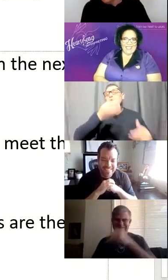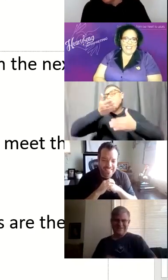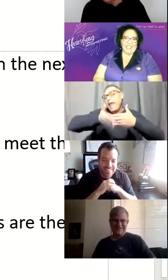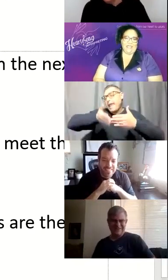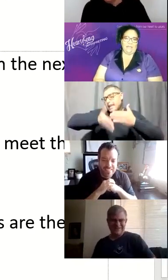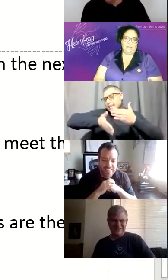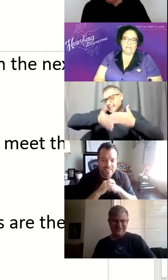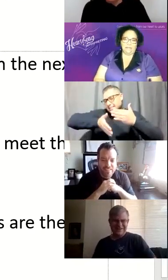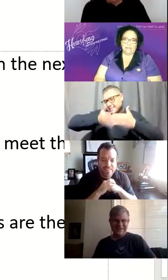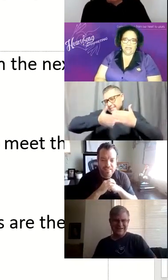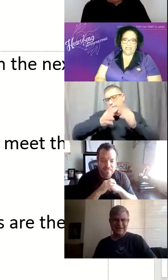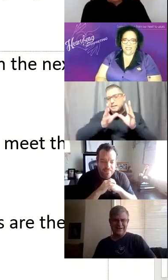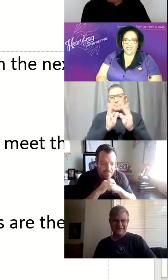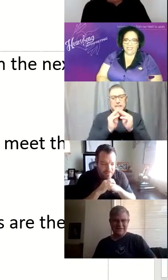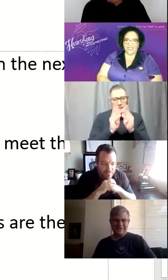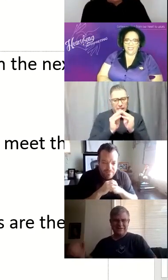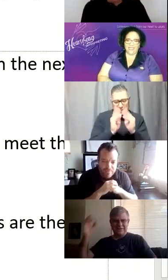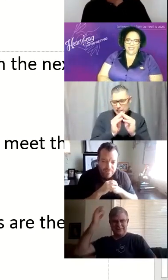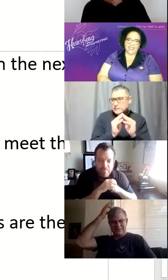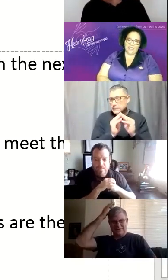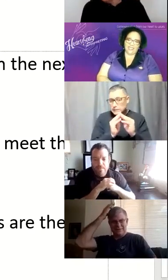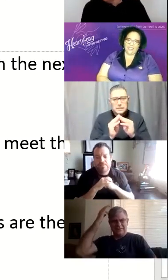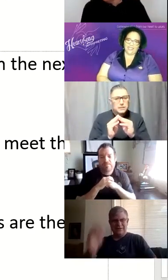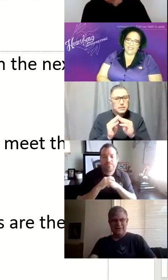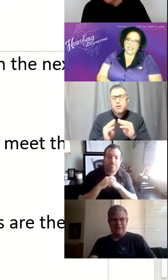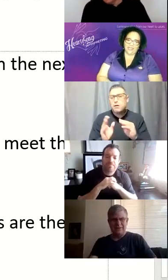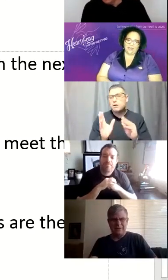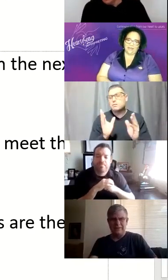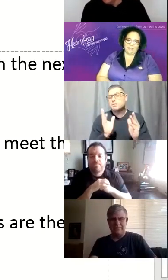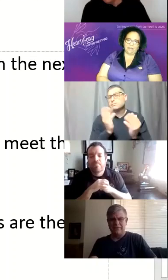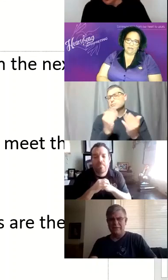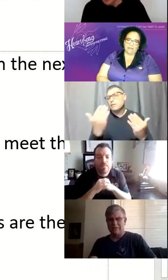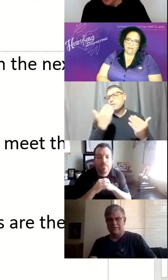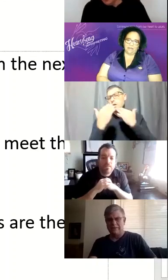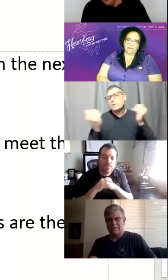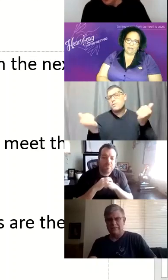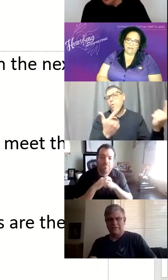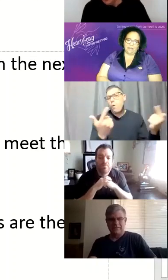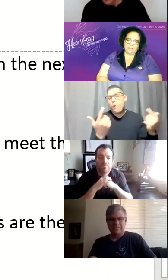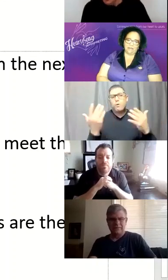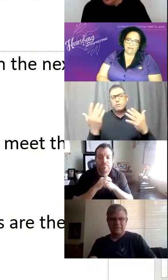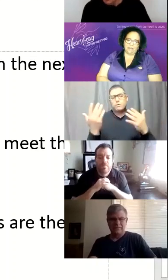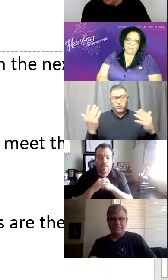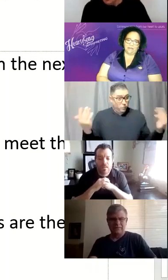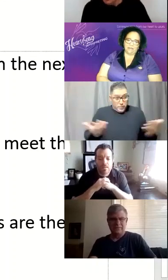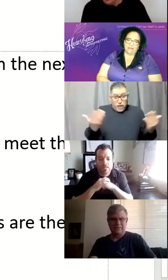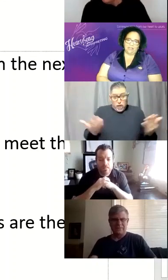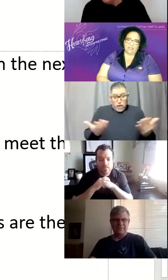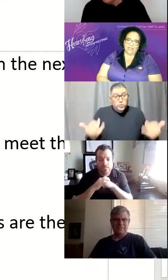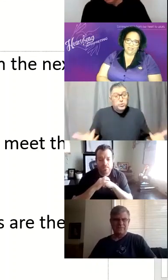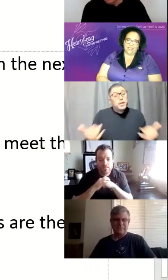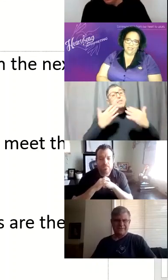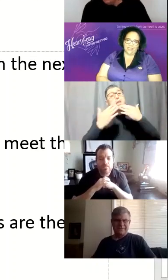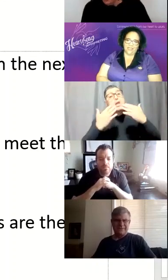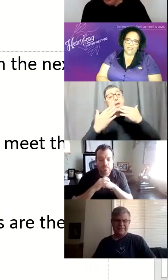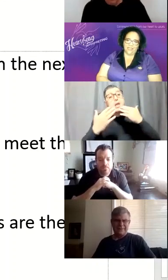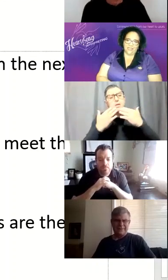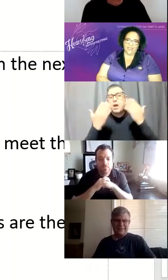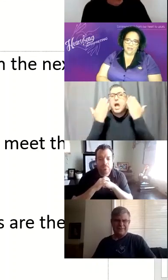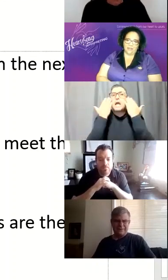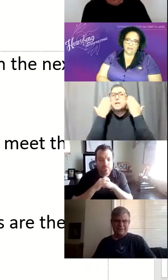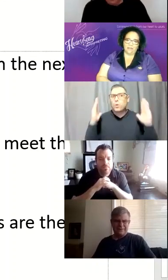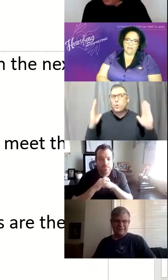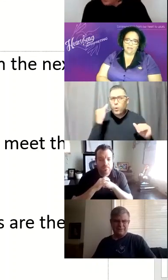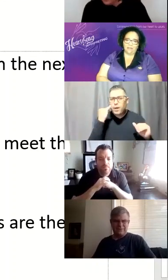times for a meeting. I just wanted to thank everybody for coming. I don't know if you have